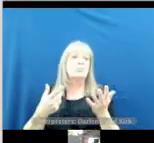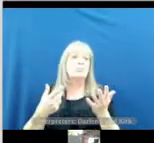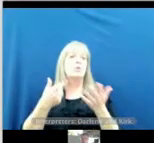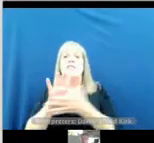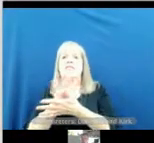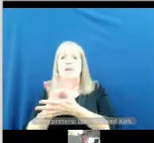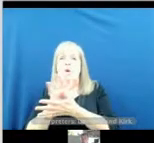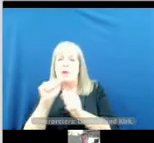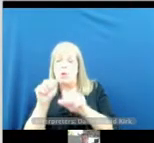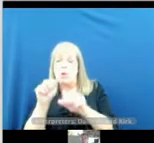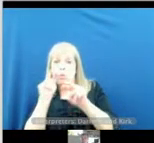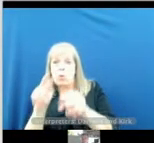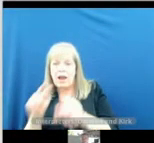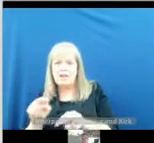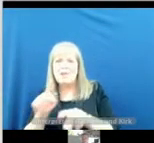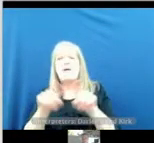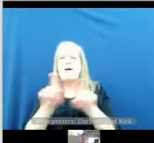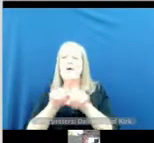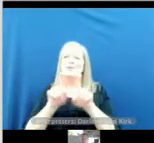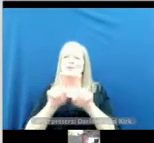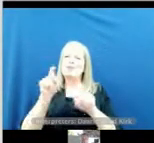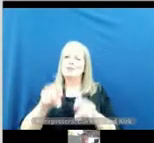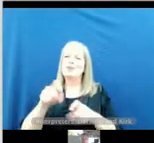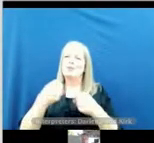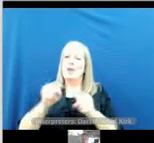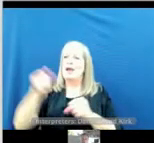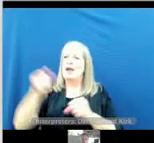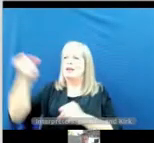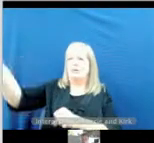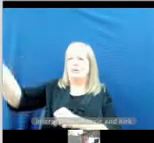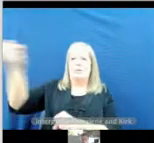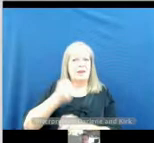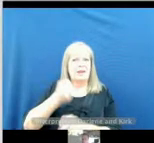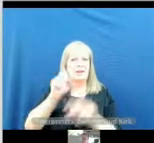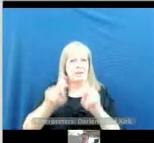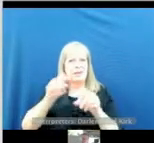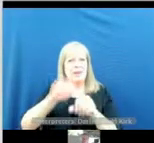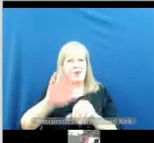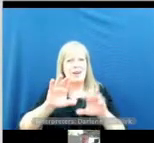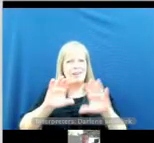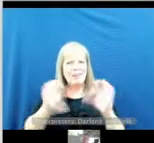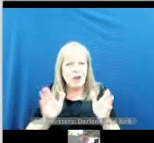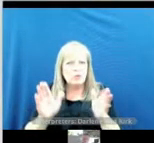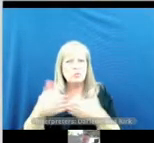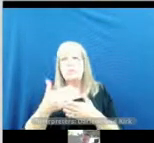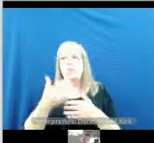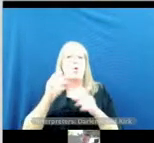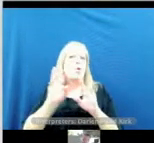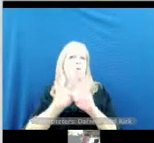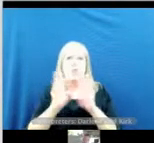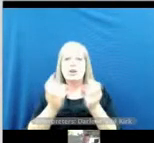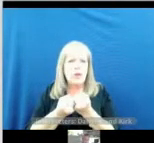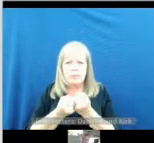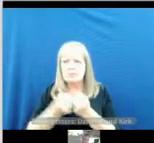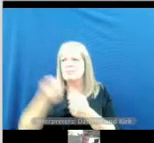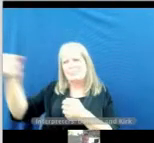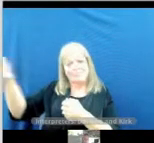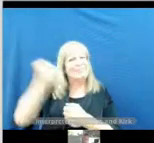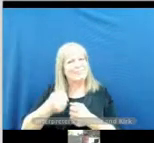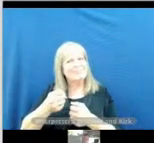bring people into your classroom as much as possible or into your workshops. And so how can you do that? And most of the time, our